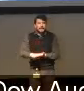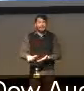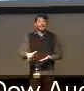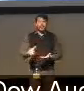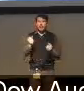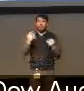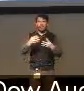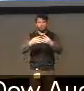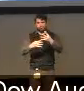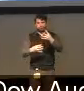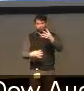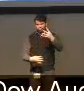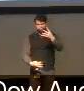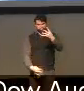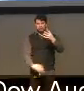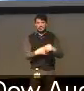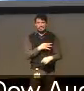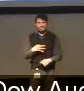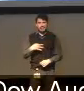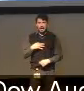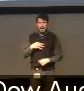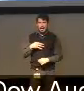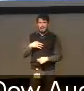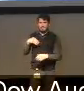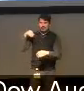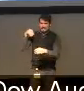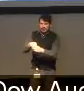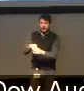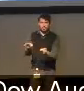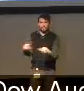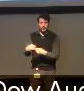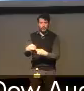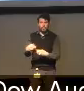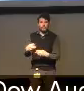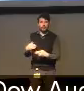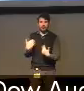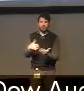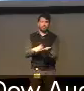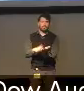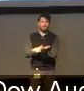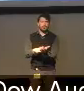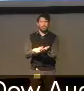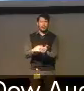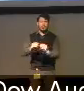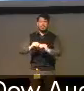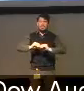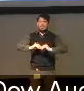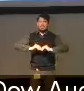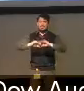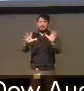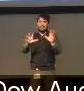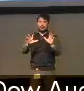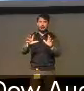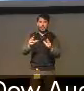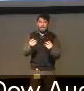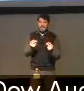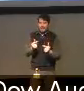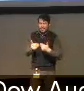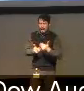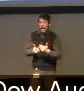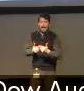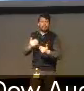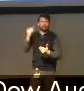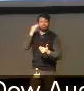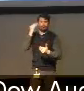won't list. It was clear very early on that this was going to expand quickly. We started off